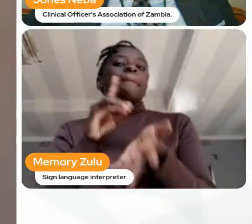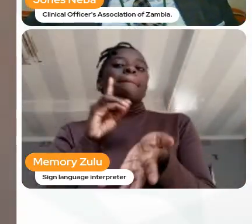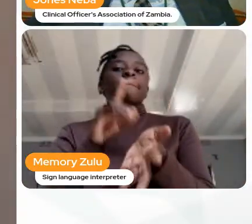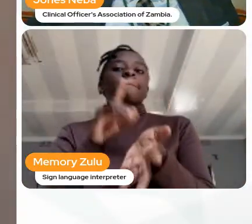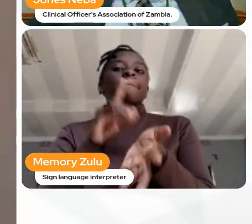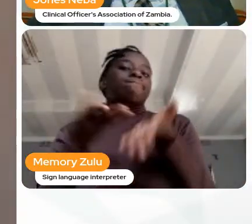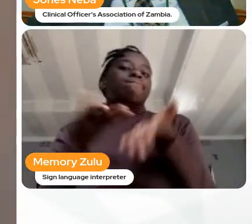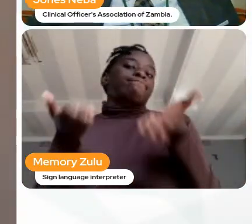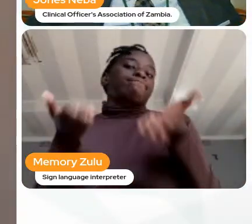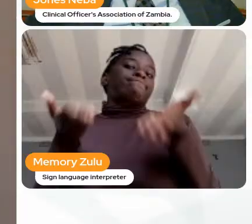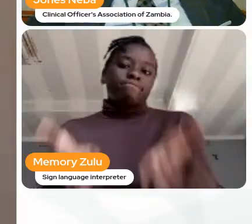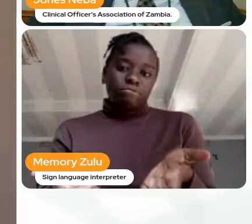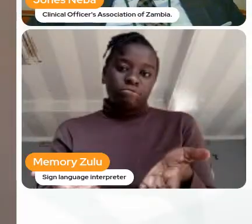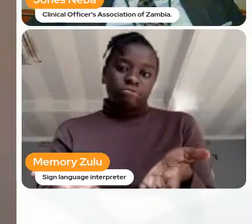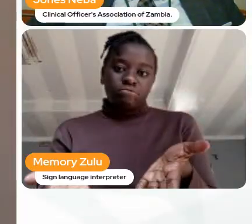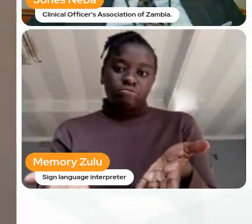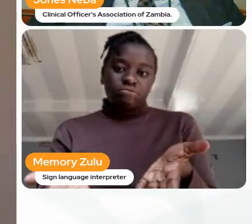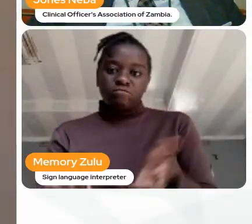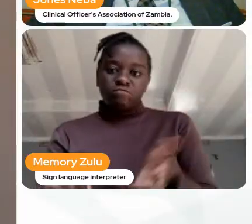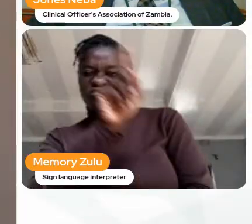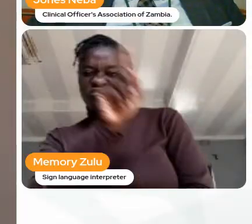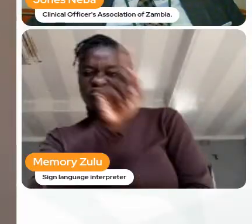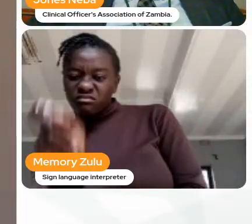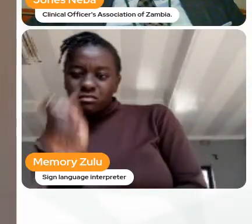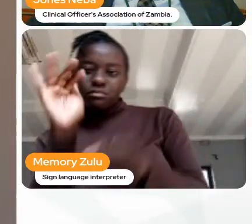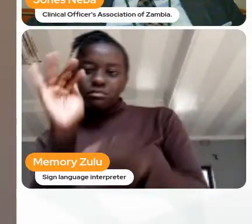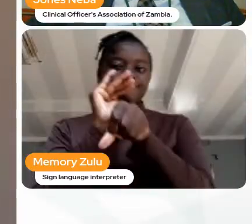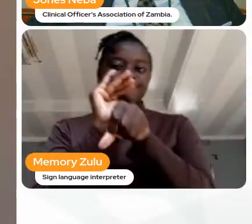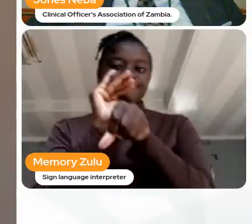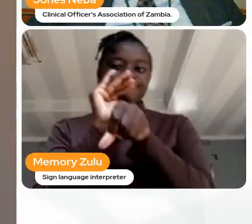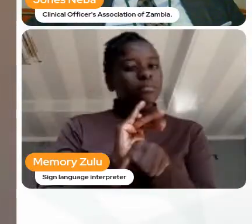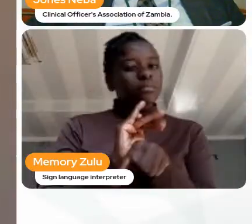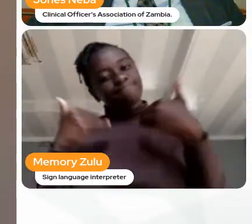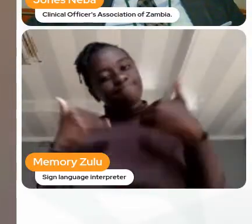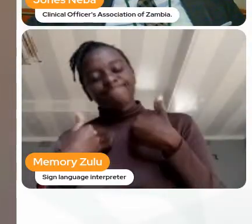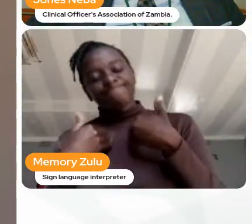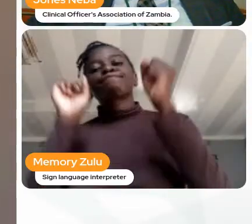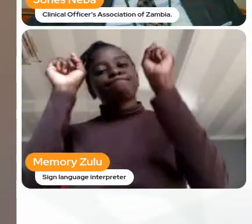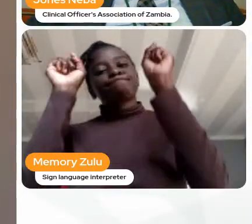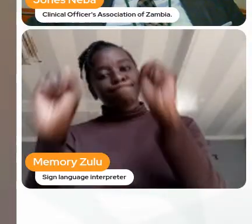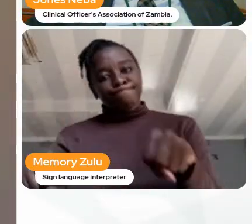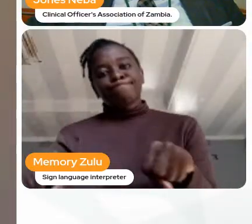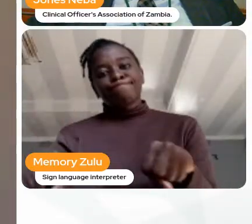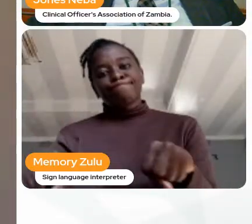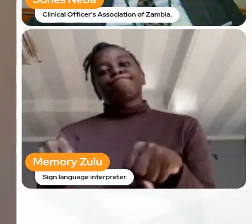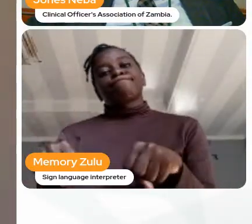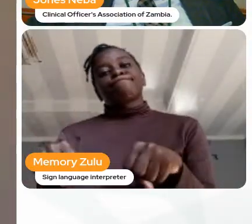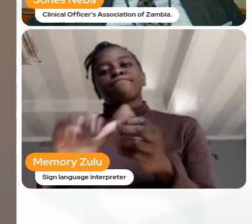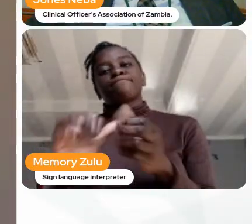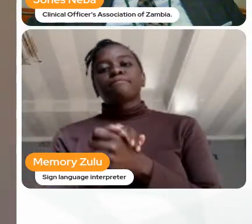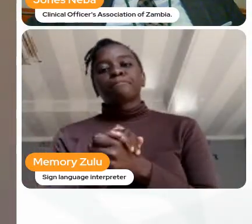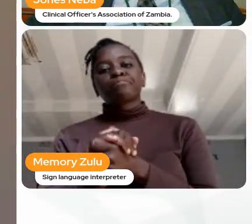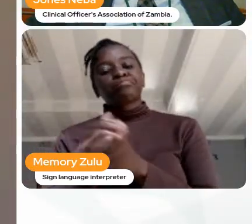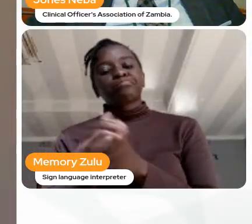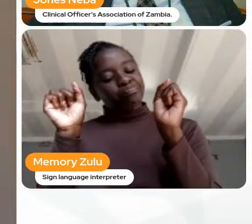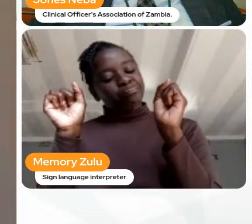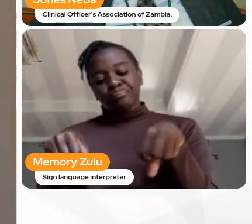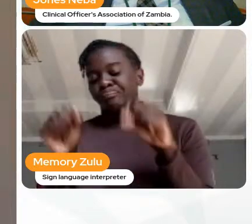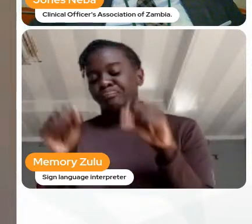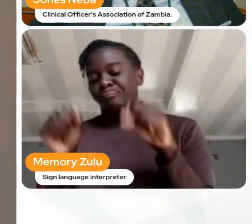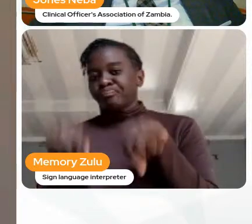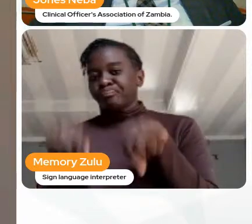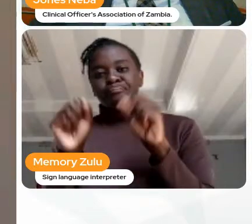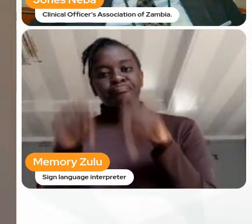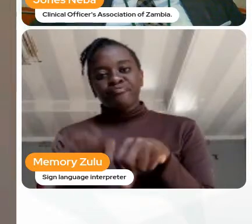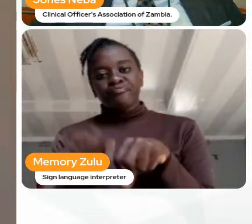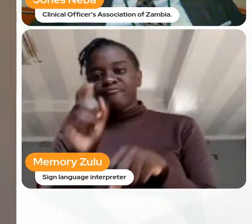towards this show, you can just uh, send it in that comment section, and we'll be able to read it out, as